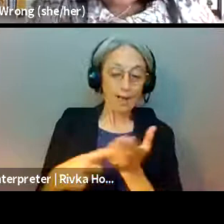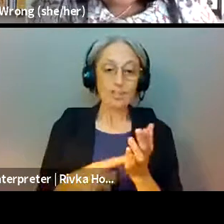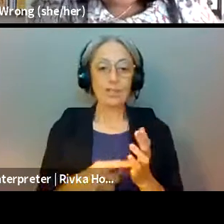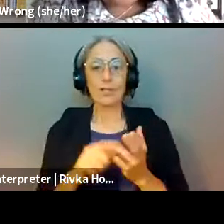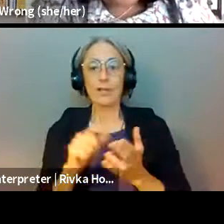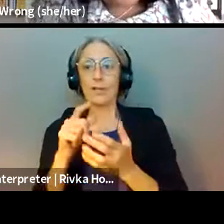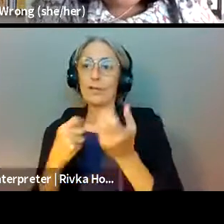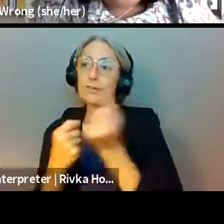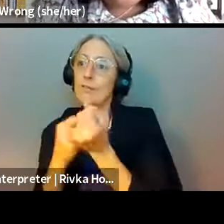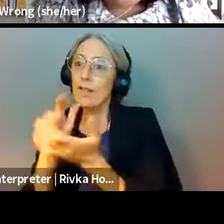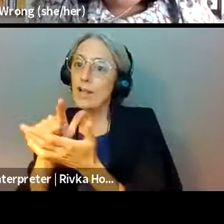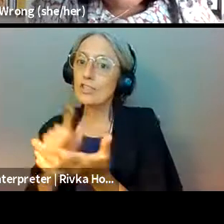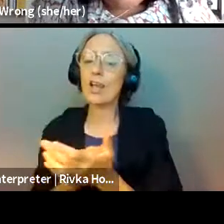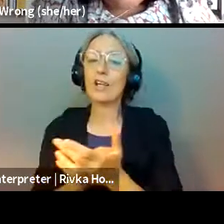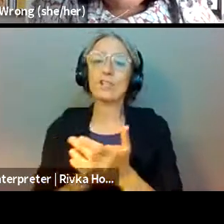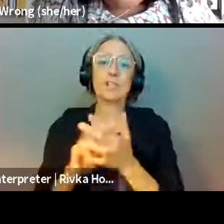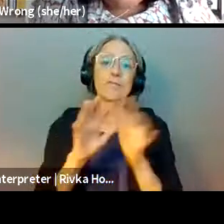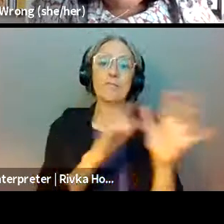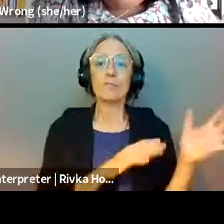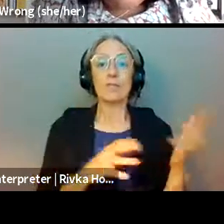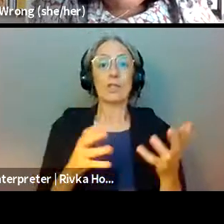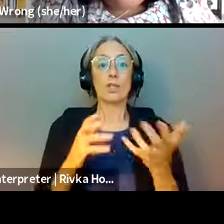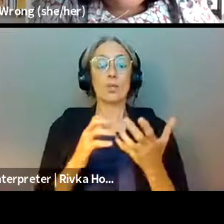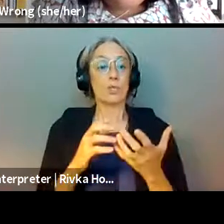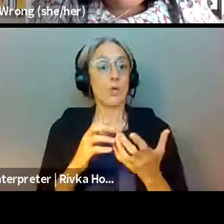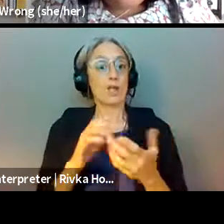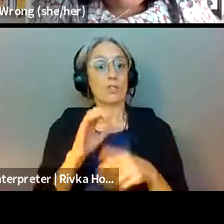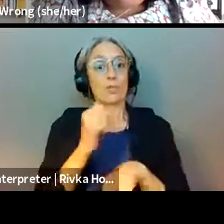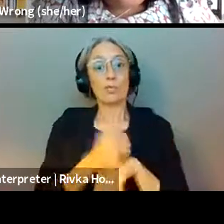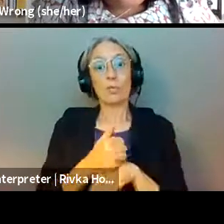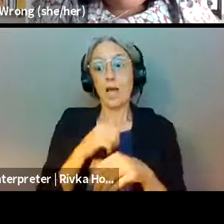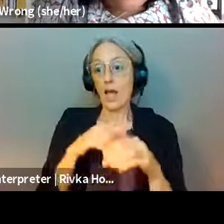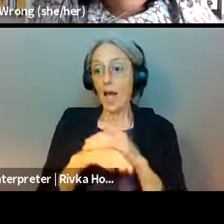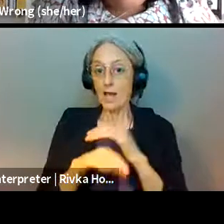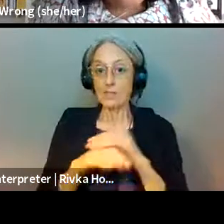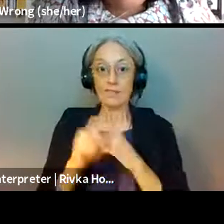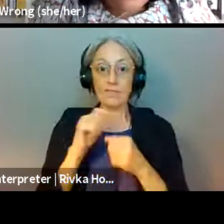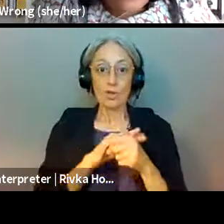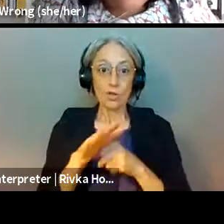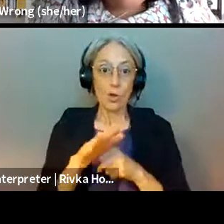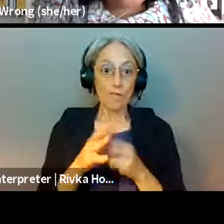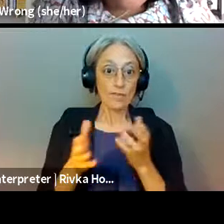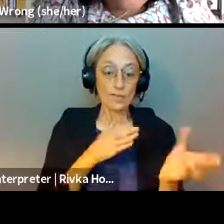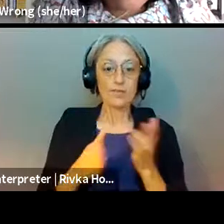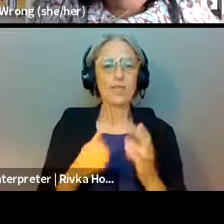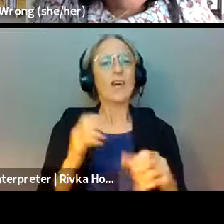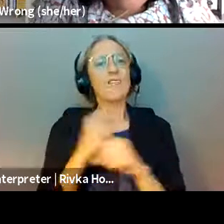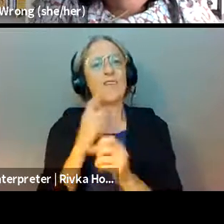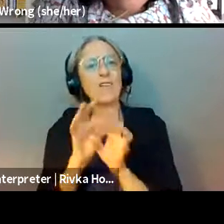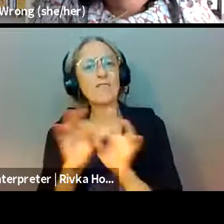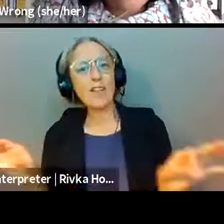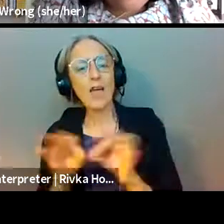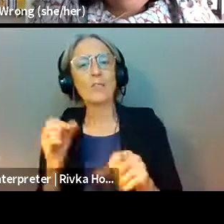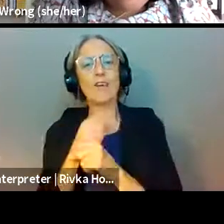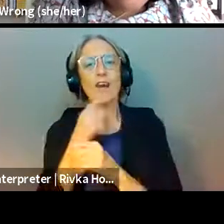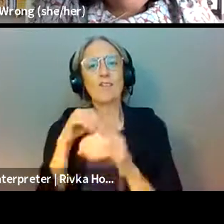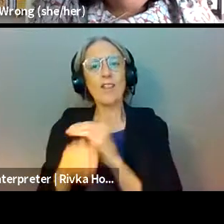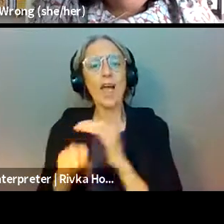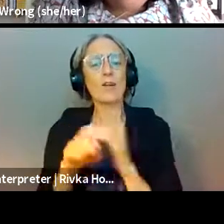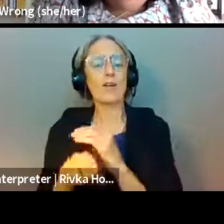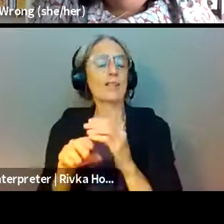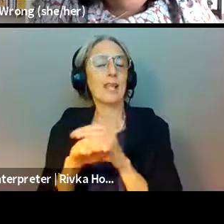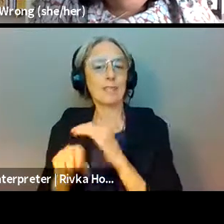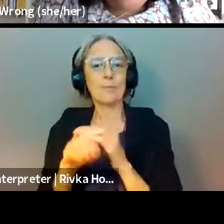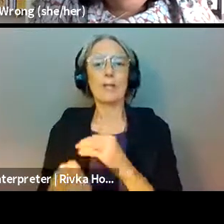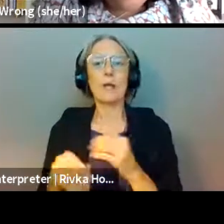benefit related to COVID for our communities, fight for language access, fight for accessibility, and make sure people, diverse people, are